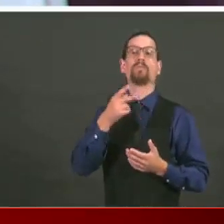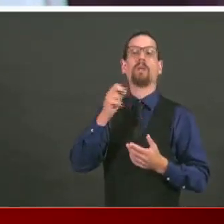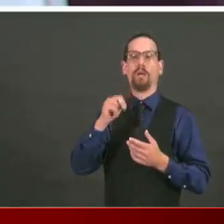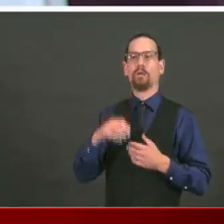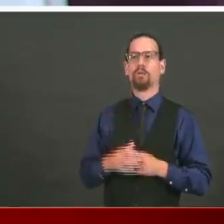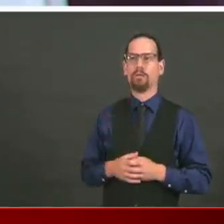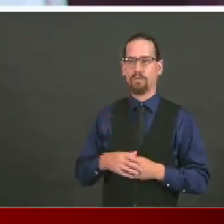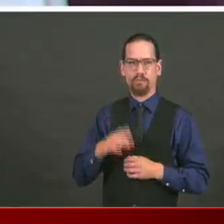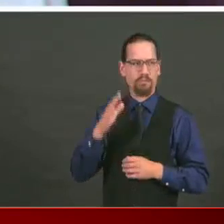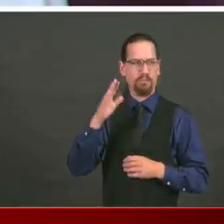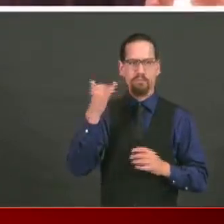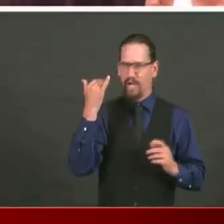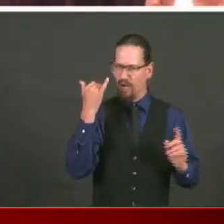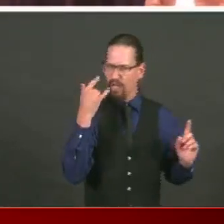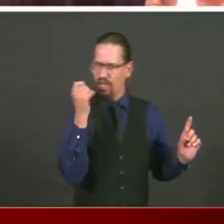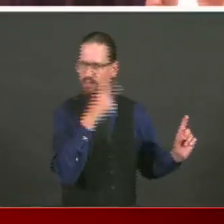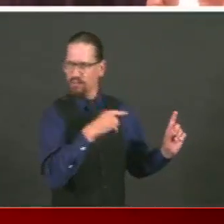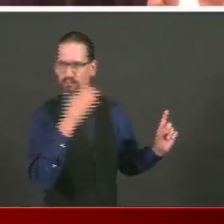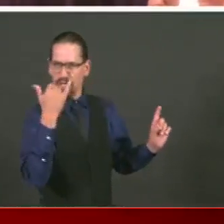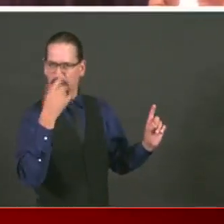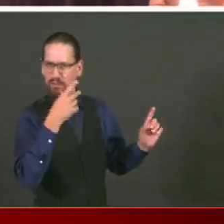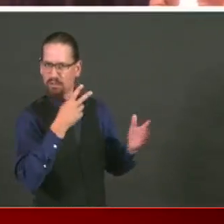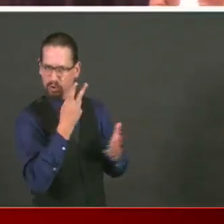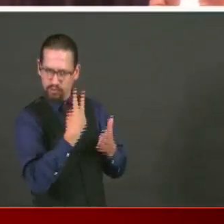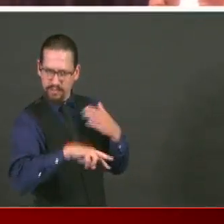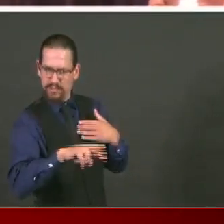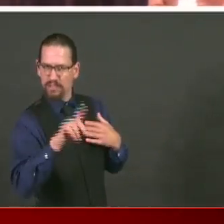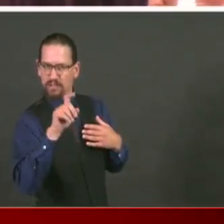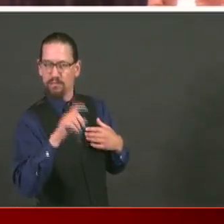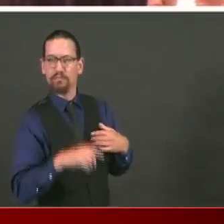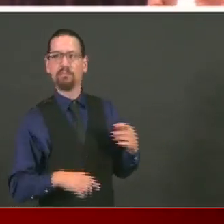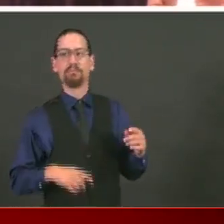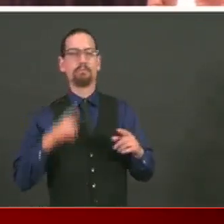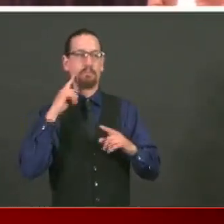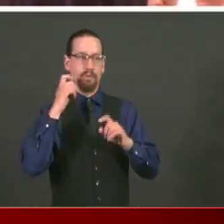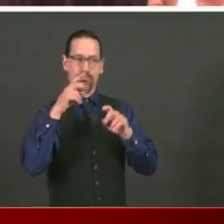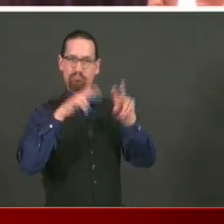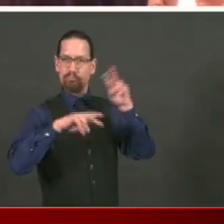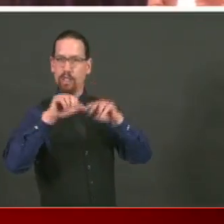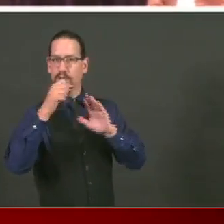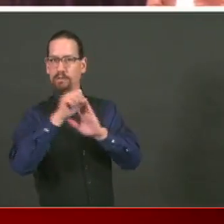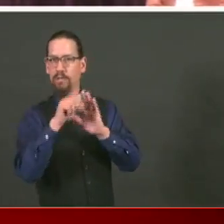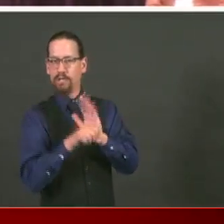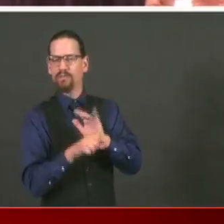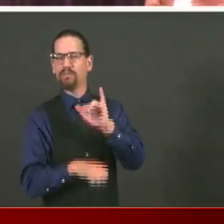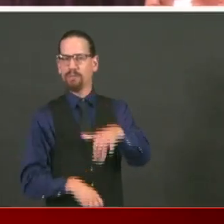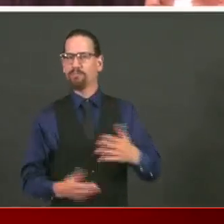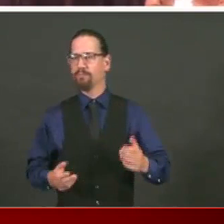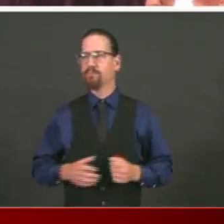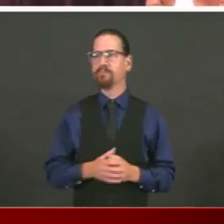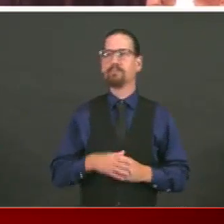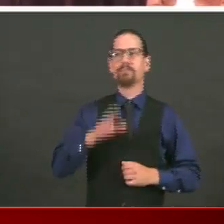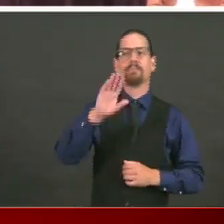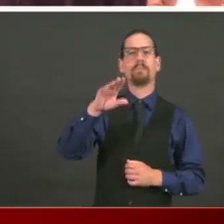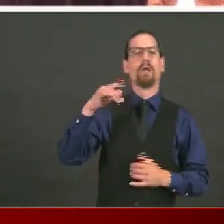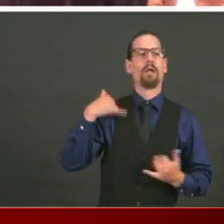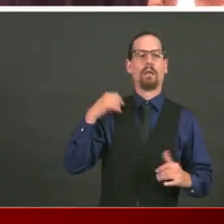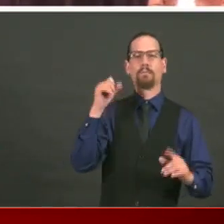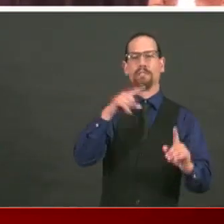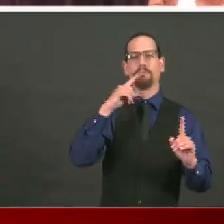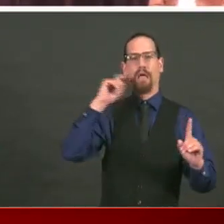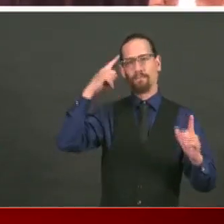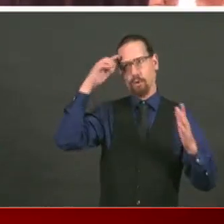being very realistic. Just one more question for the governor on this. You had said a week ago here, you had